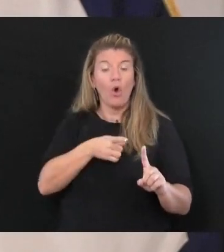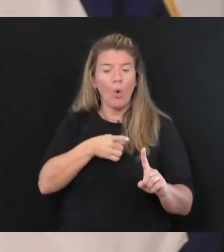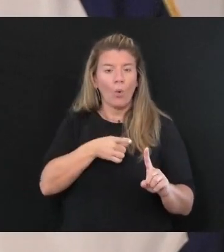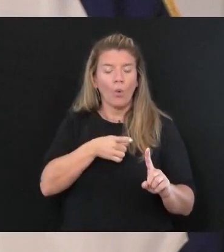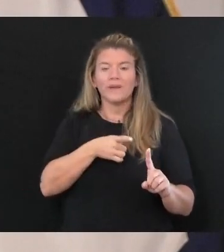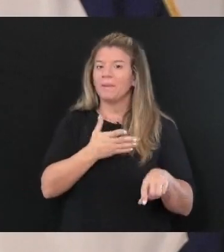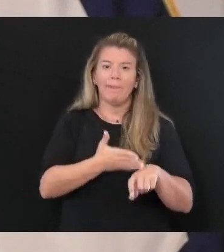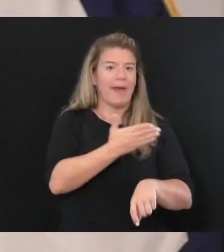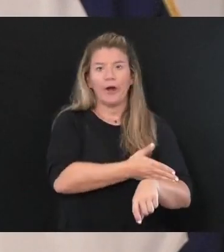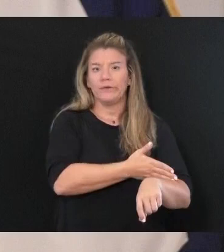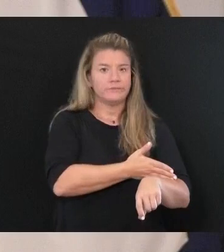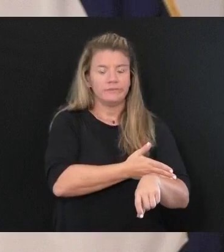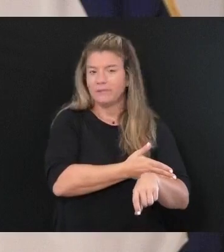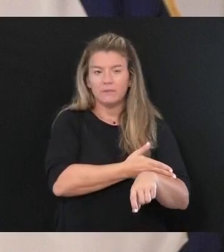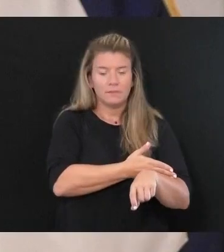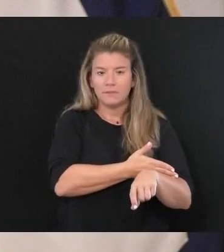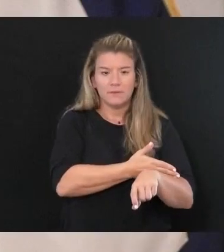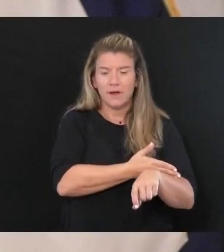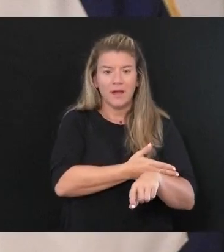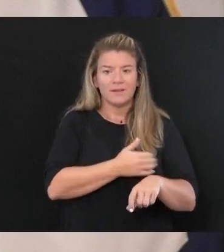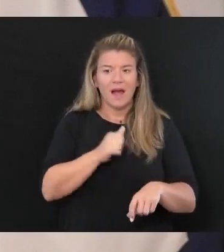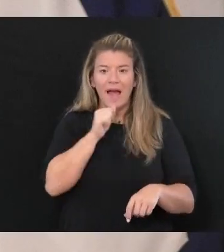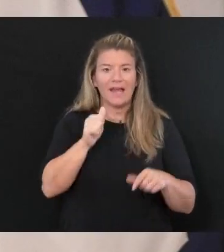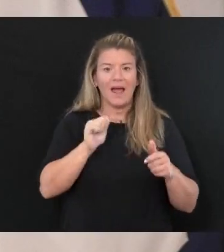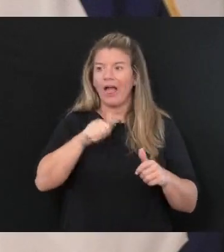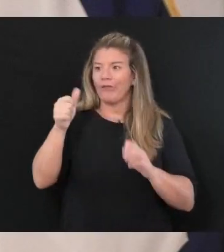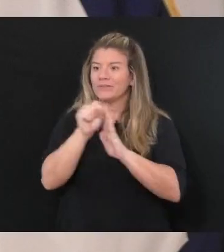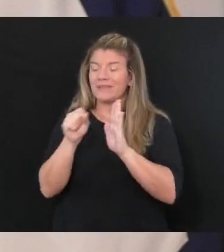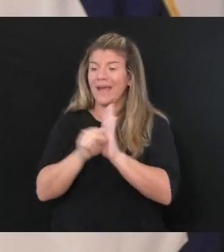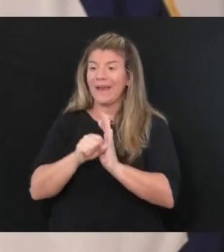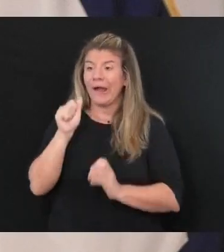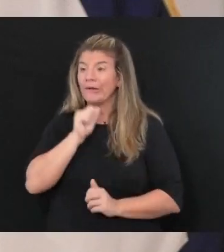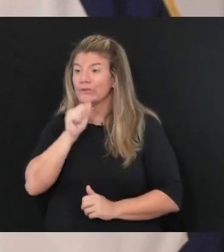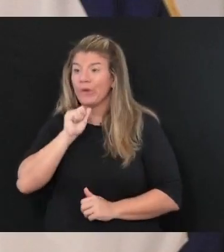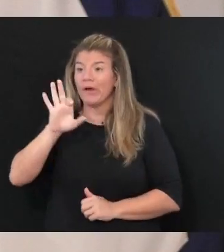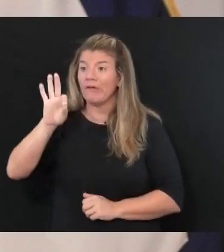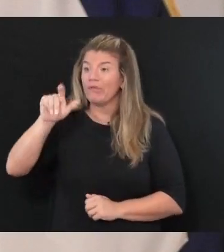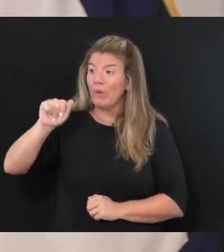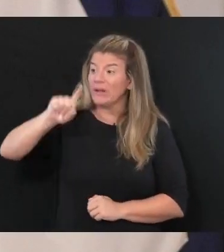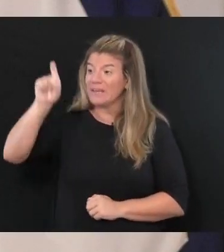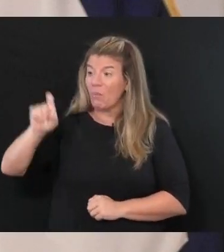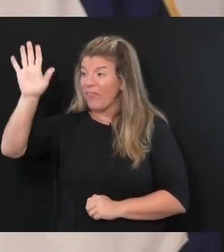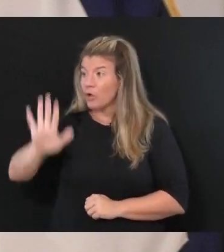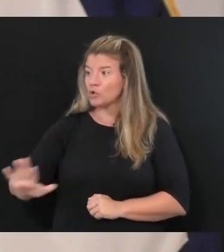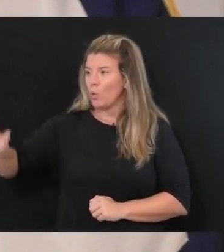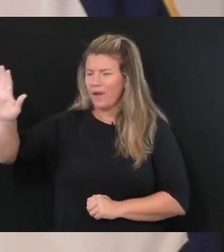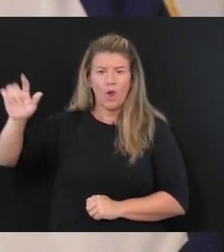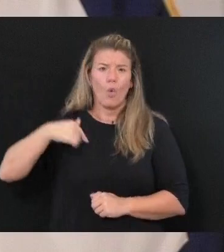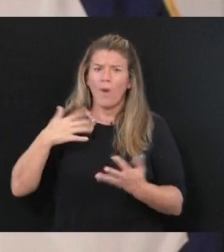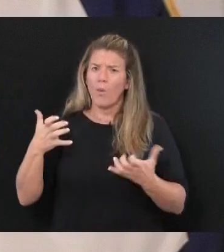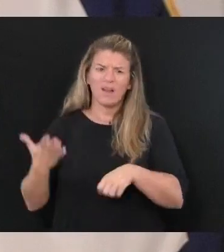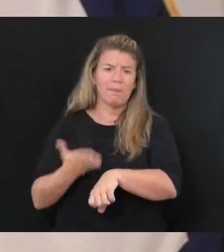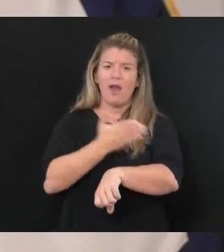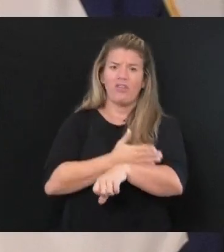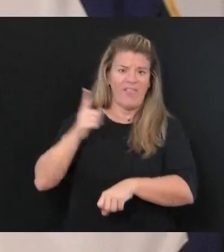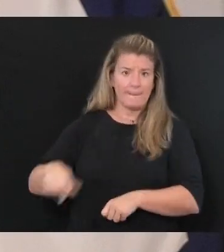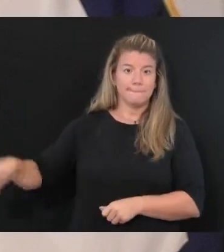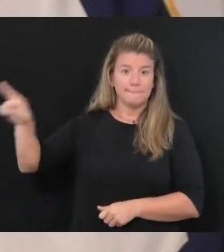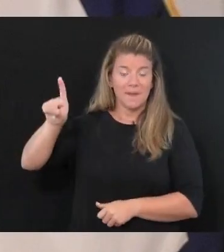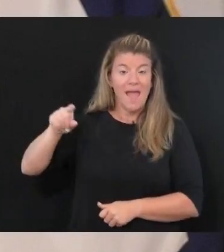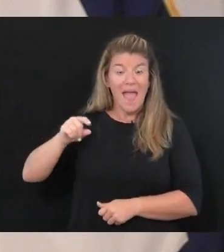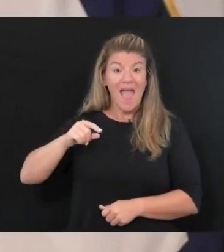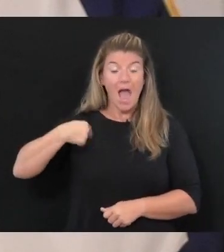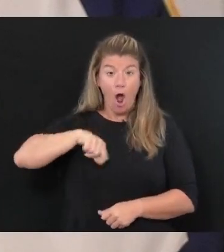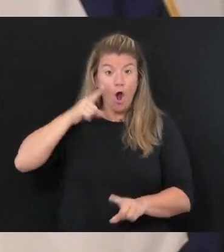than what's going on in Florida or Arizona or Texas or wherever it may be. So, we've got to get